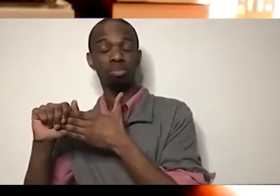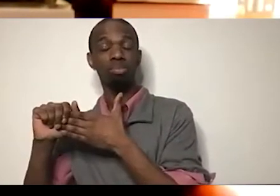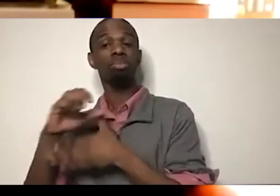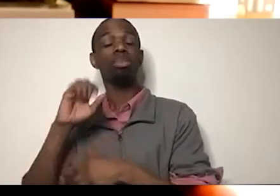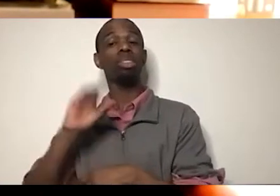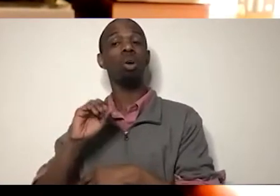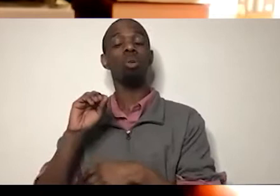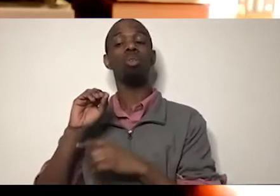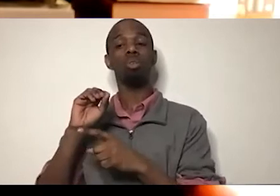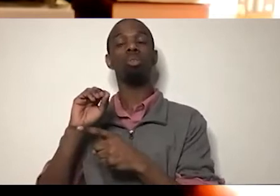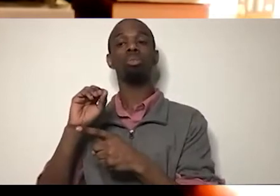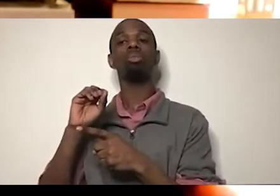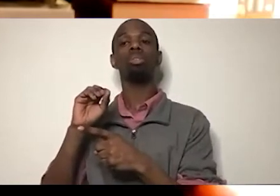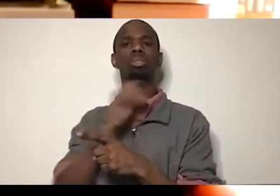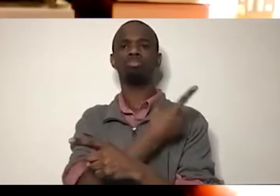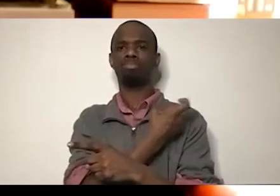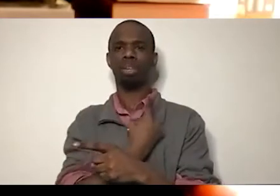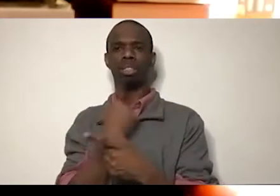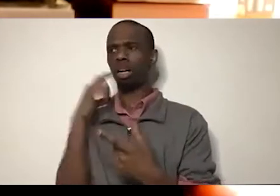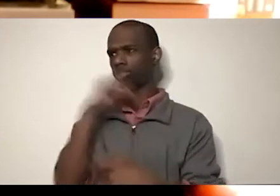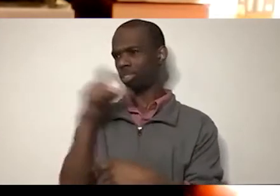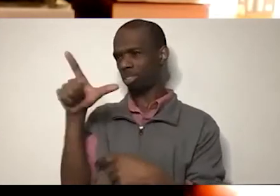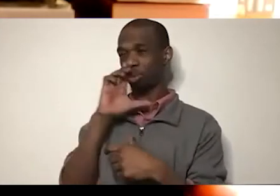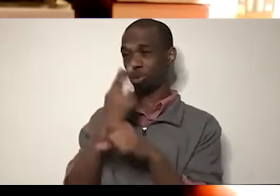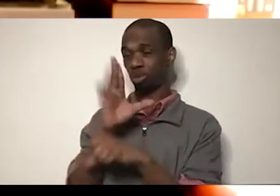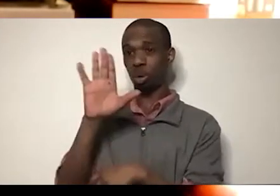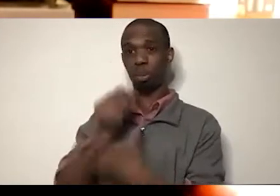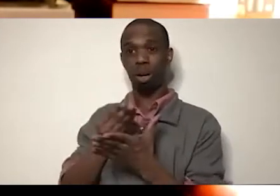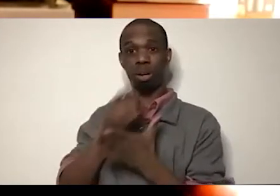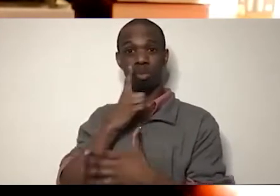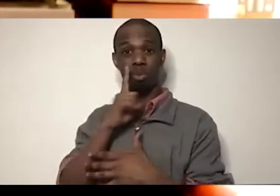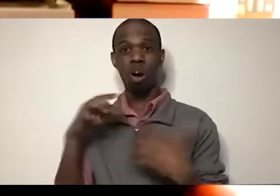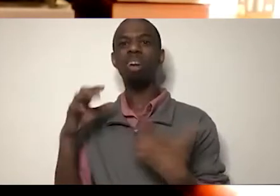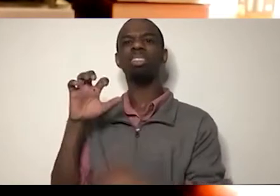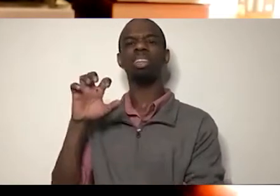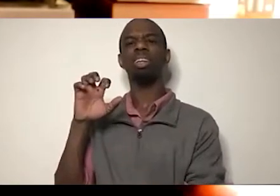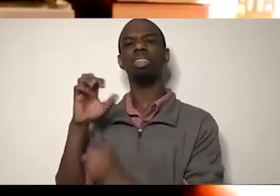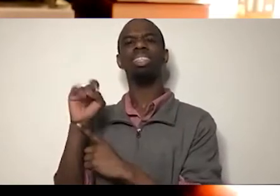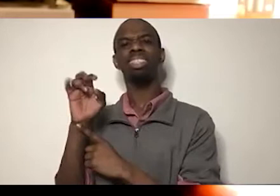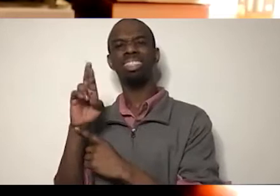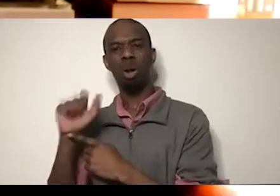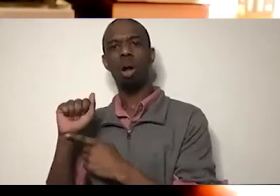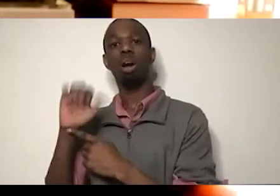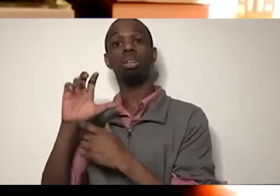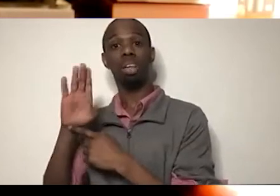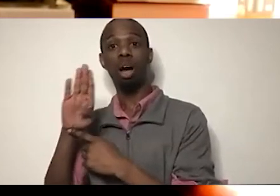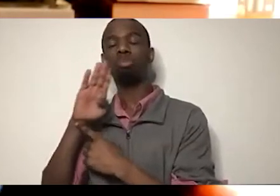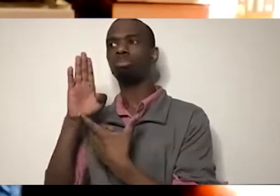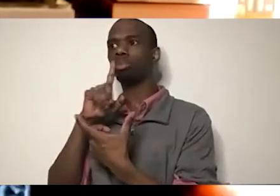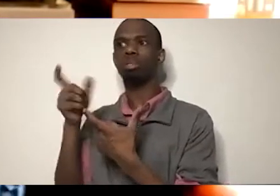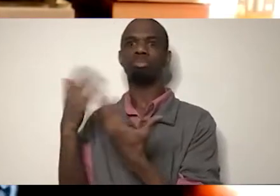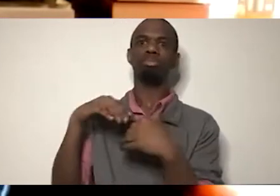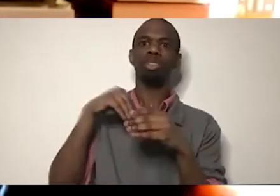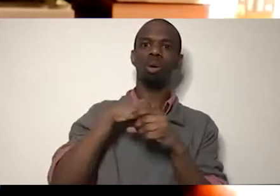in Harlem. And we said, no, we're going to create our own little Natural Resources Defense Council uptown.